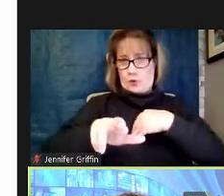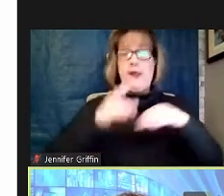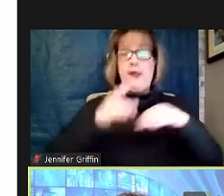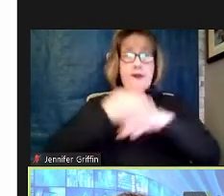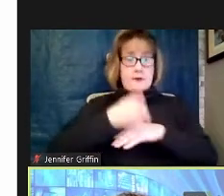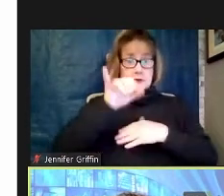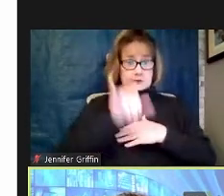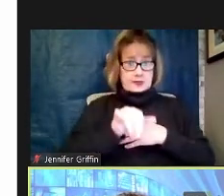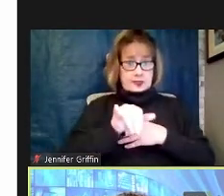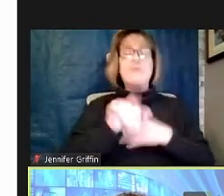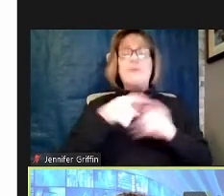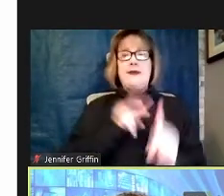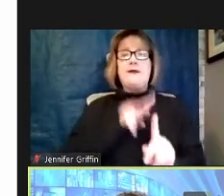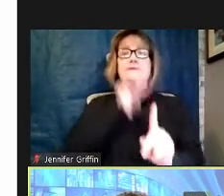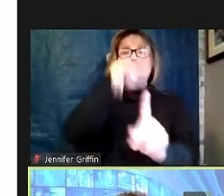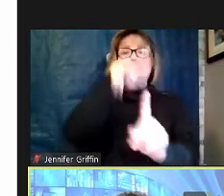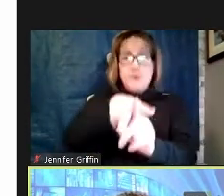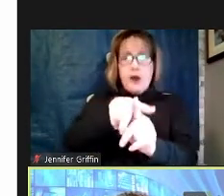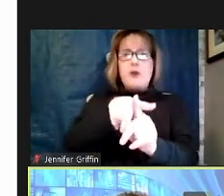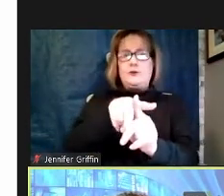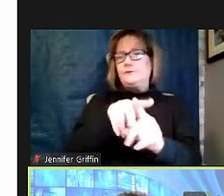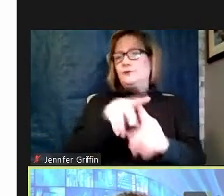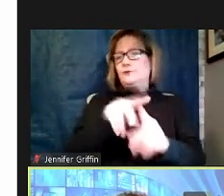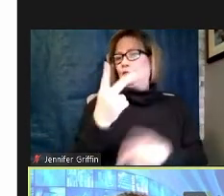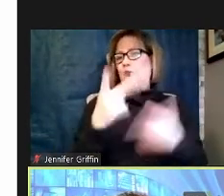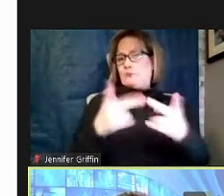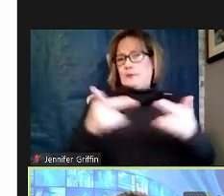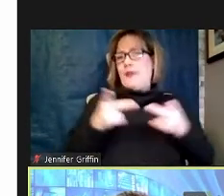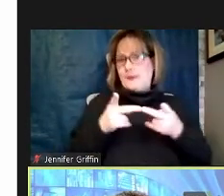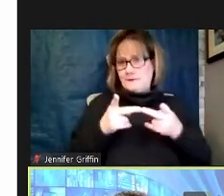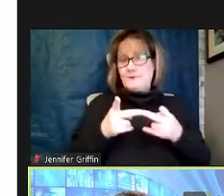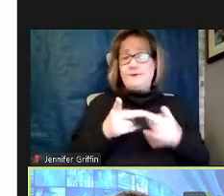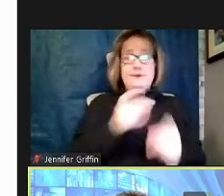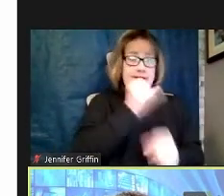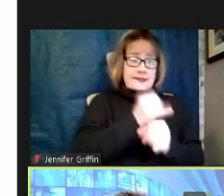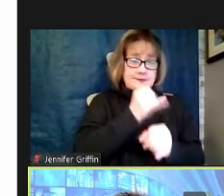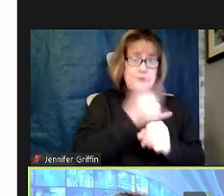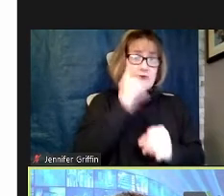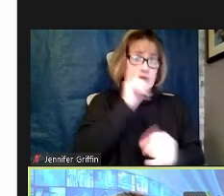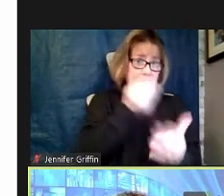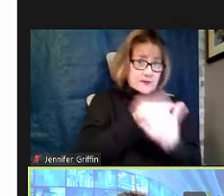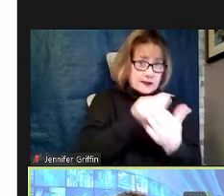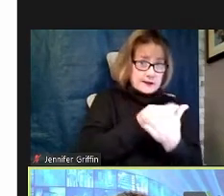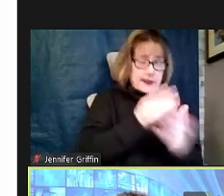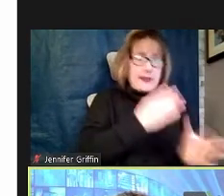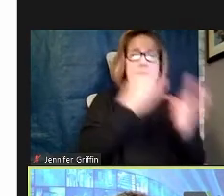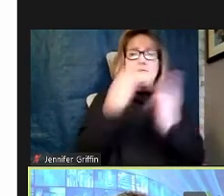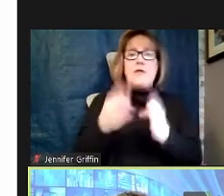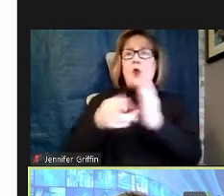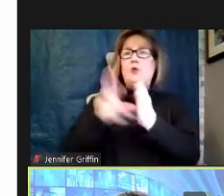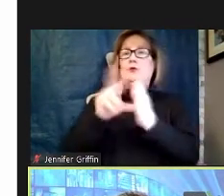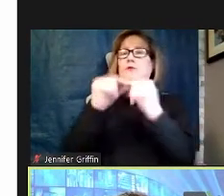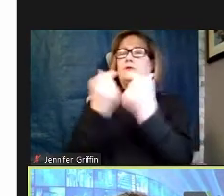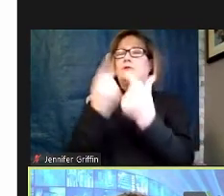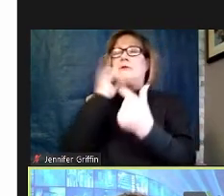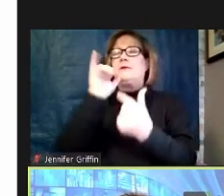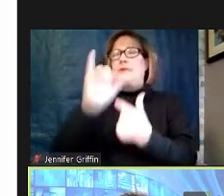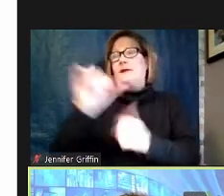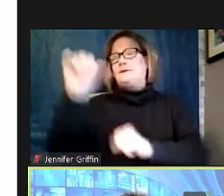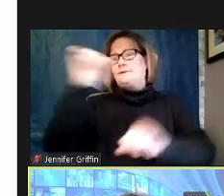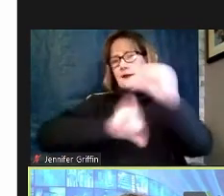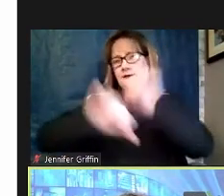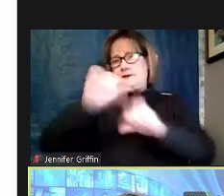that, it is assigned again to two places, to an institute for funding and then a review group for scientific merit